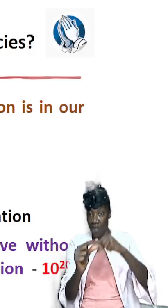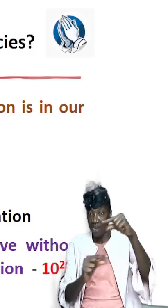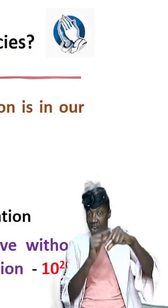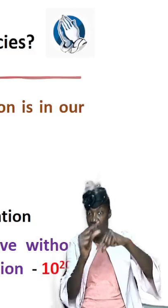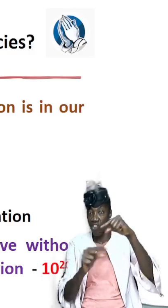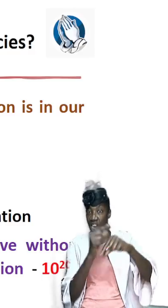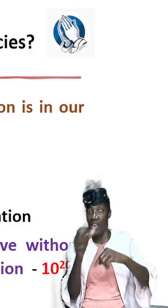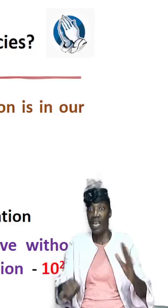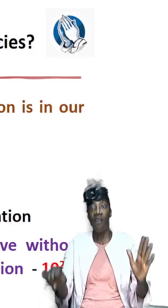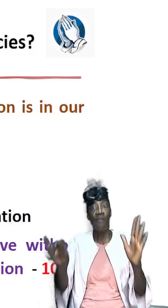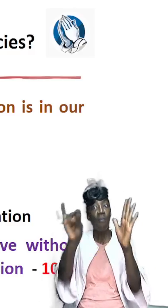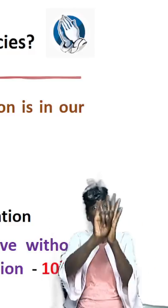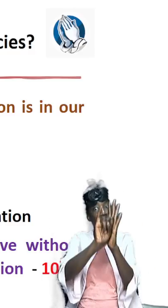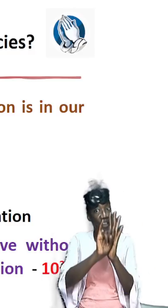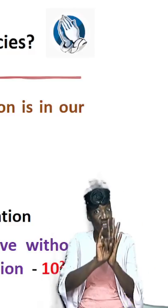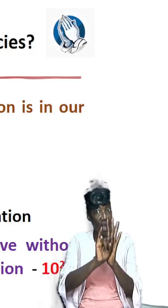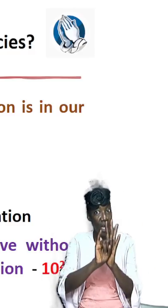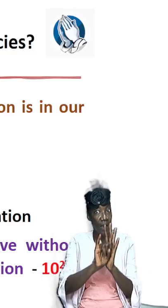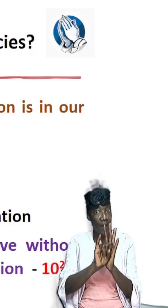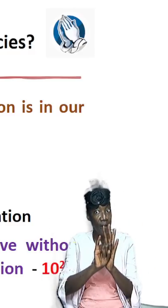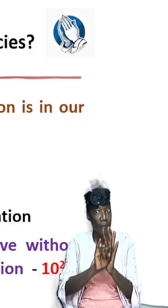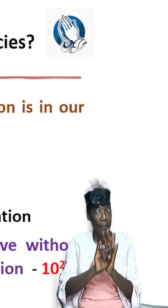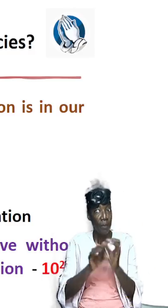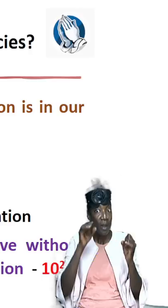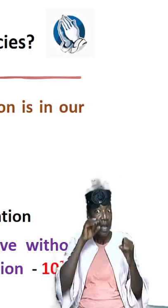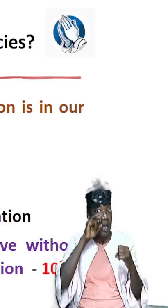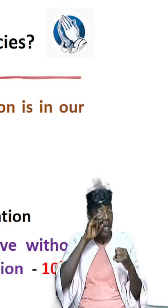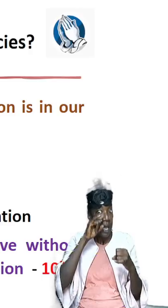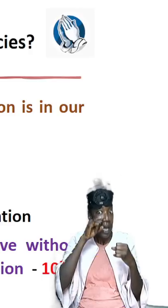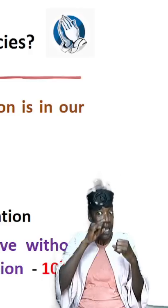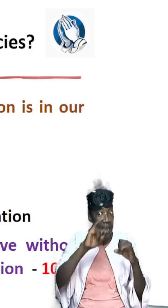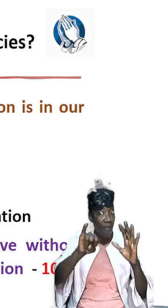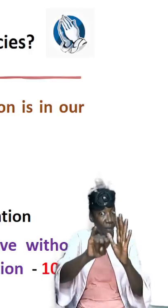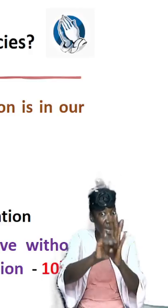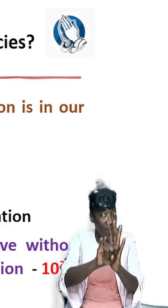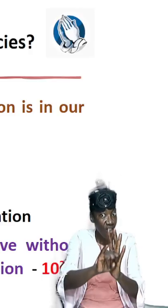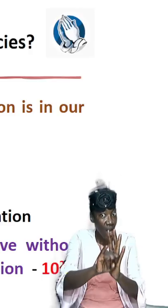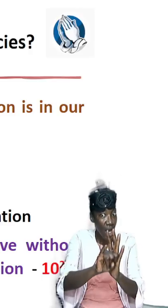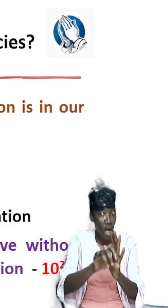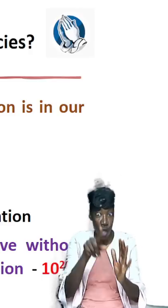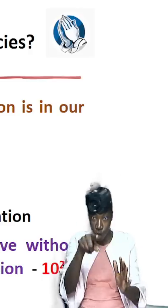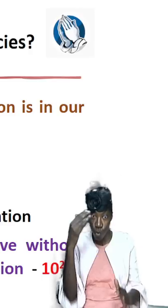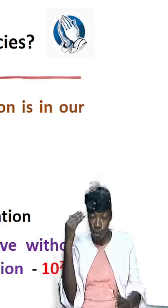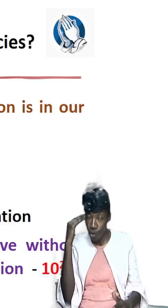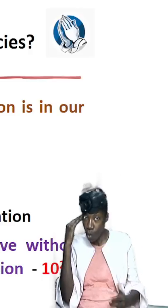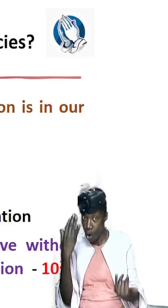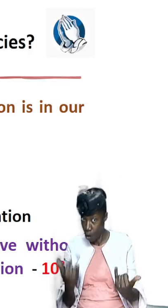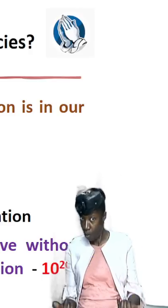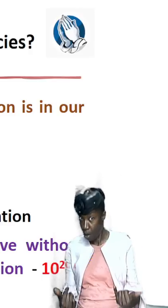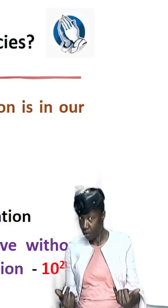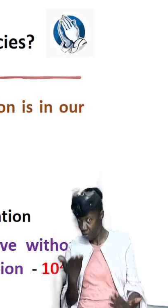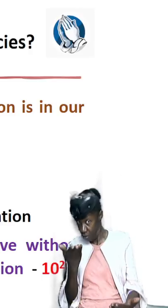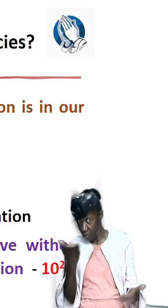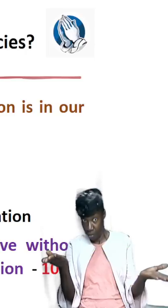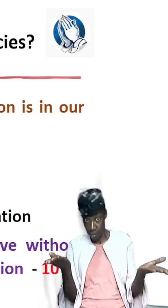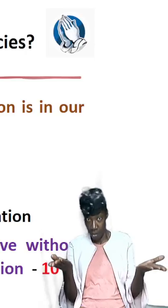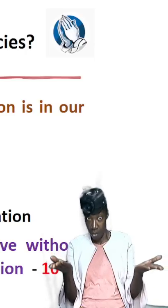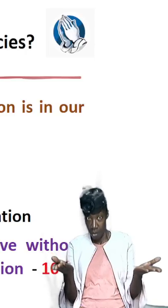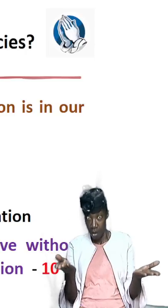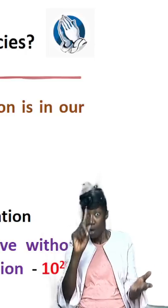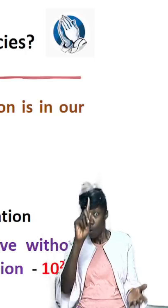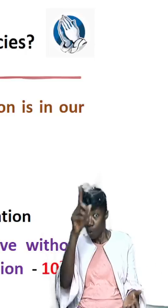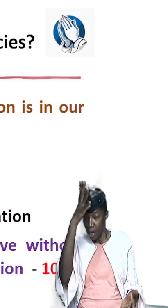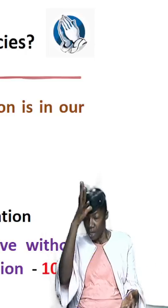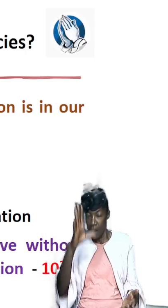information to their offspring. You know how many, how much genes is there that one man,